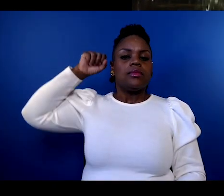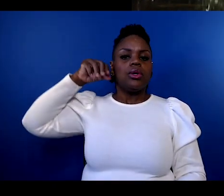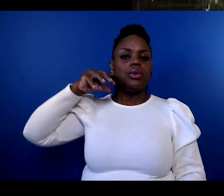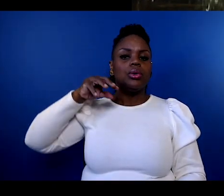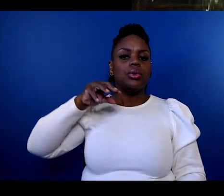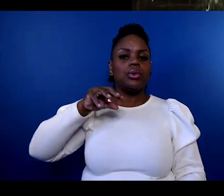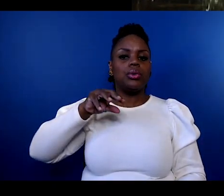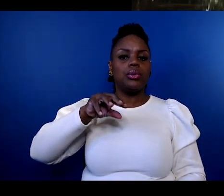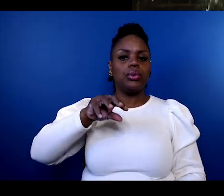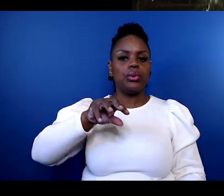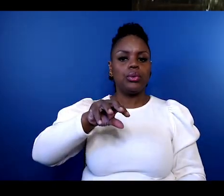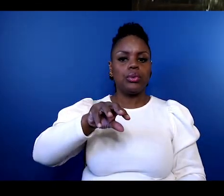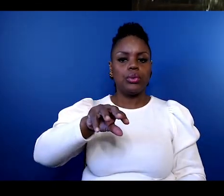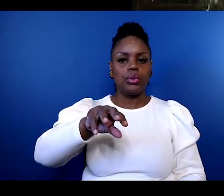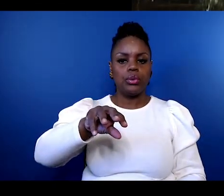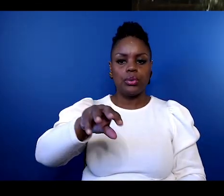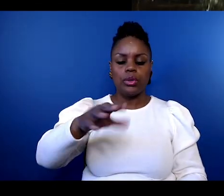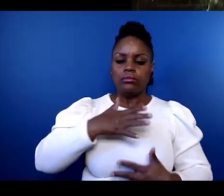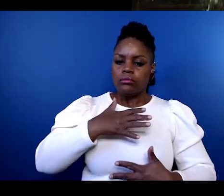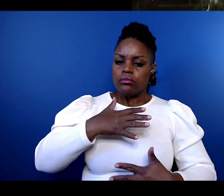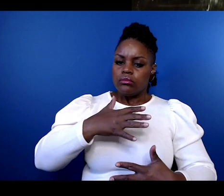And exhale deeply through the nose.